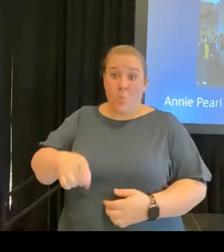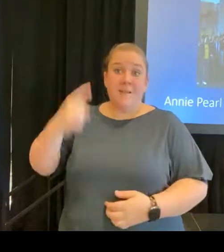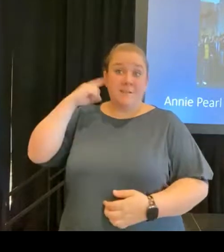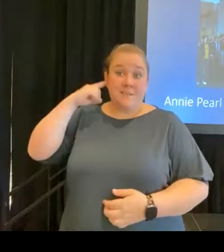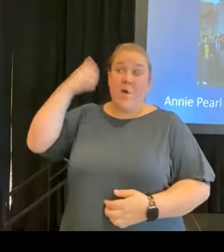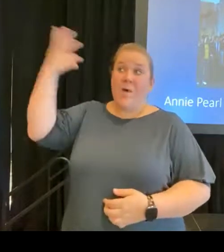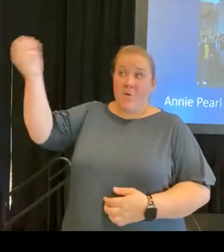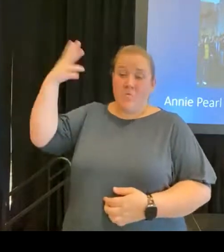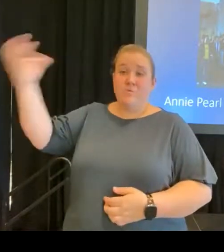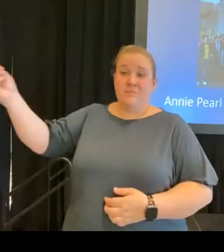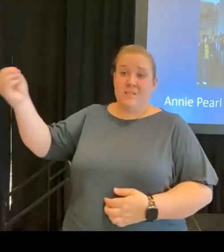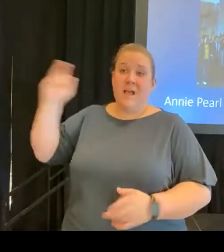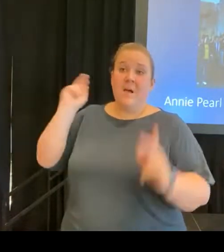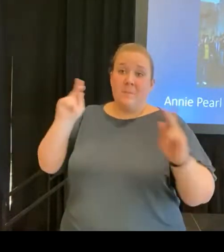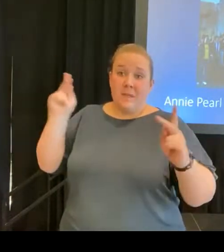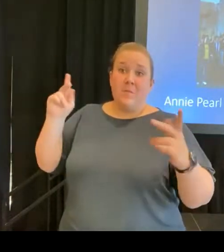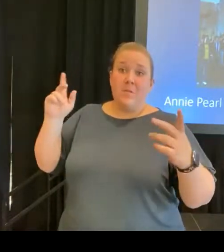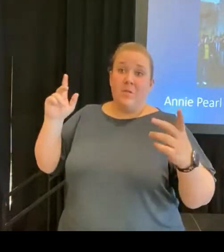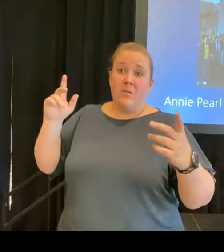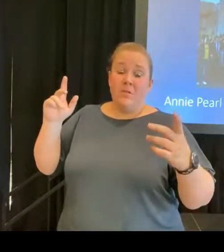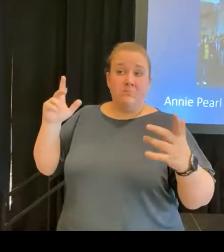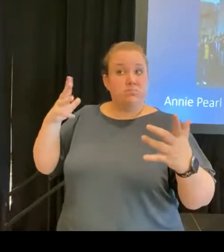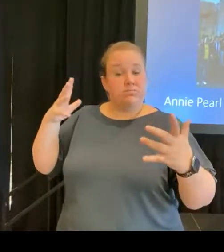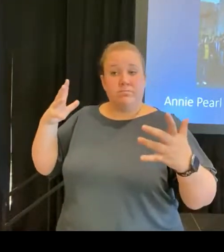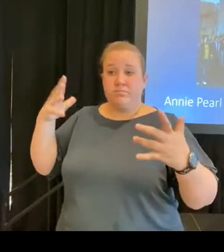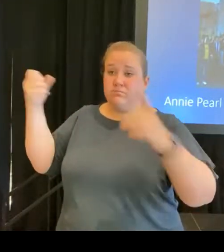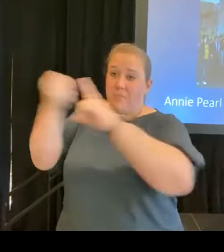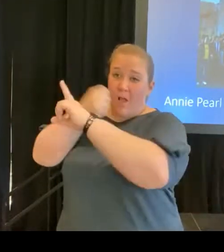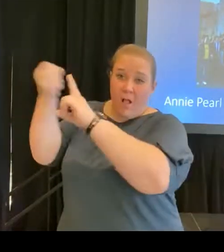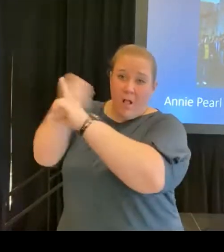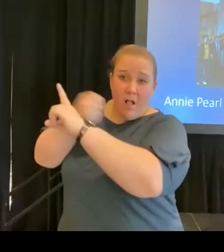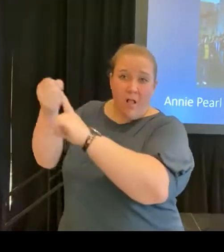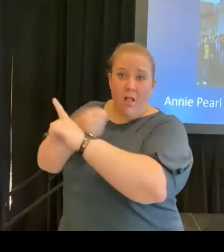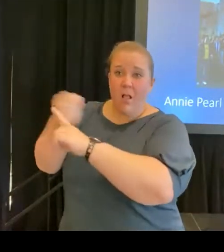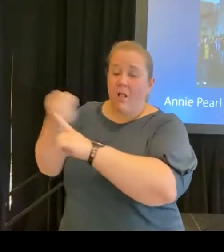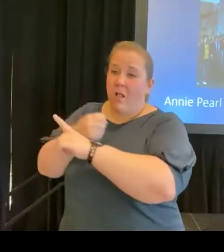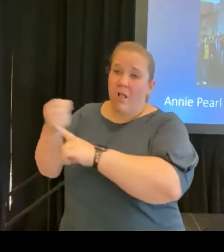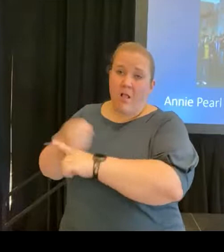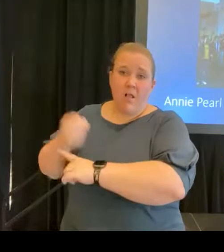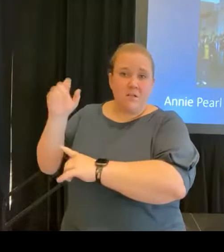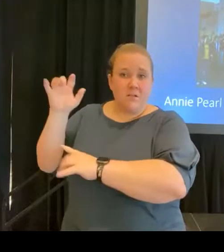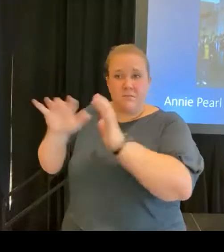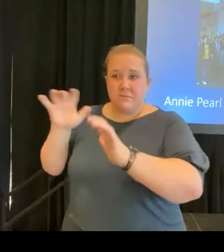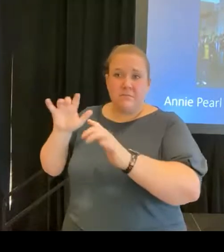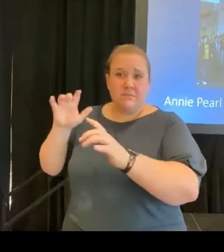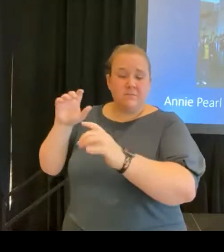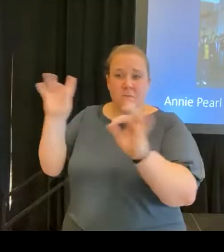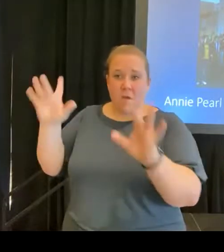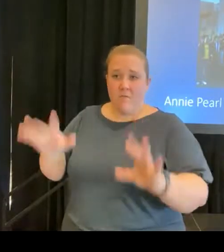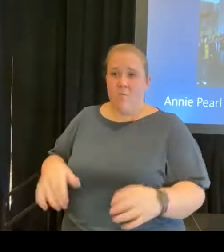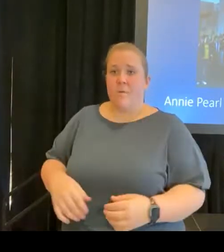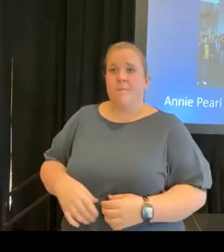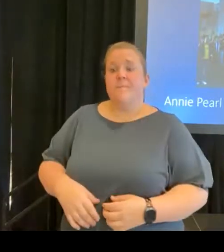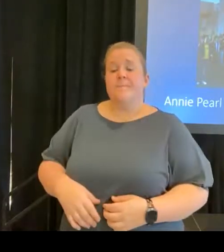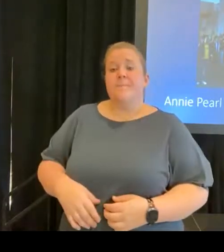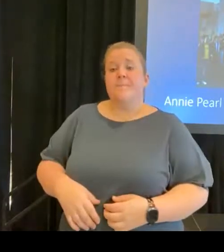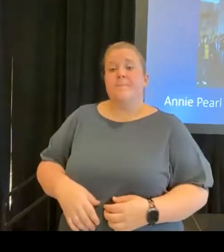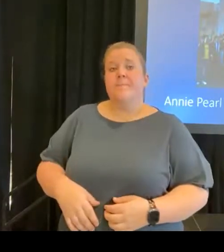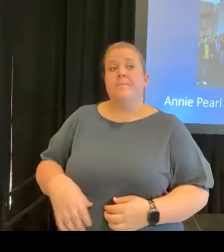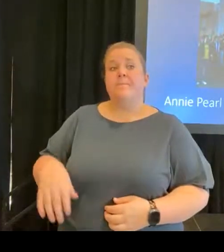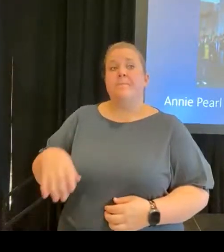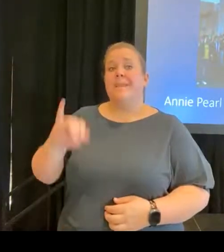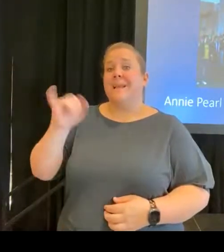was going on outside where people were being beaten and molested. And Jiminy